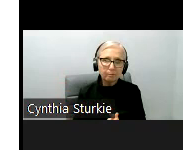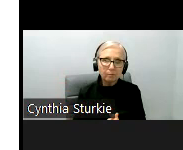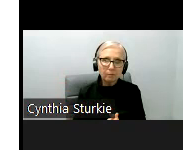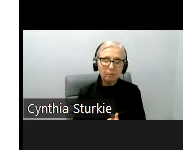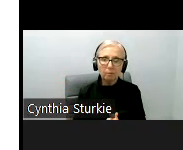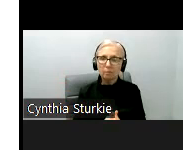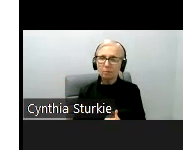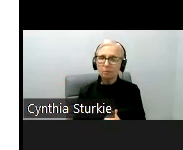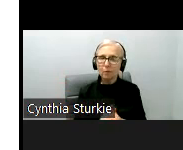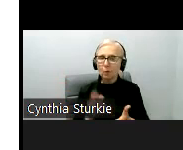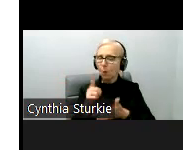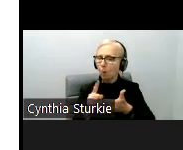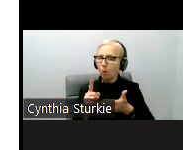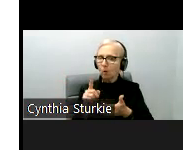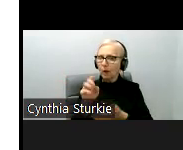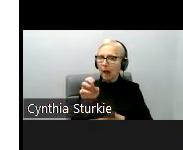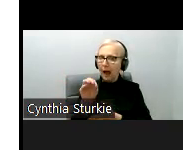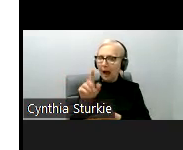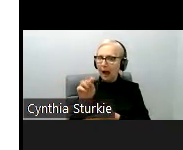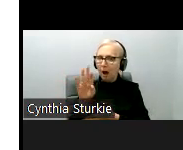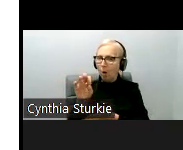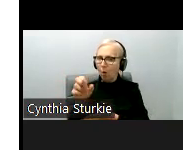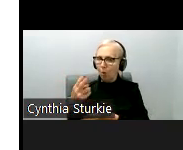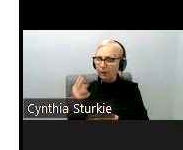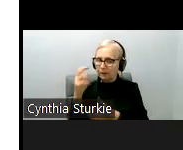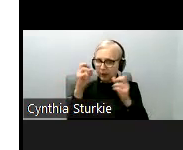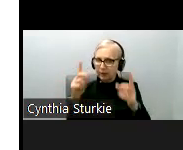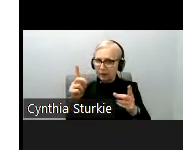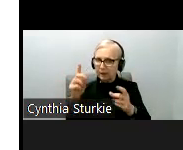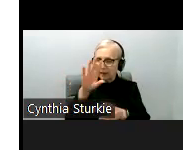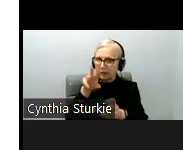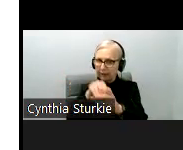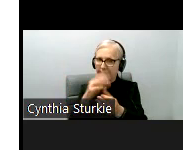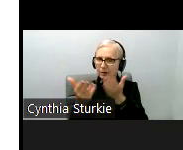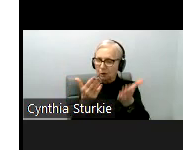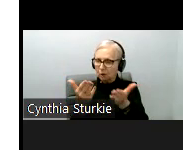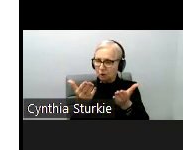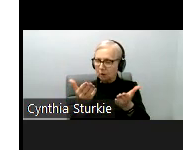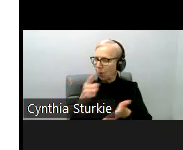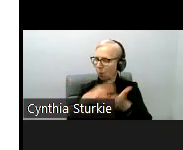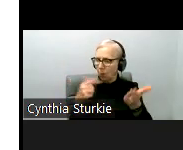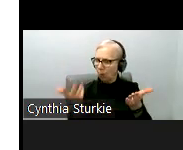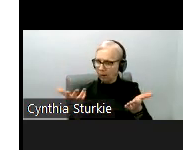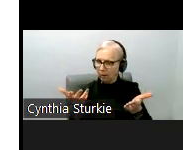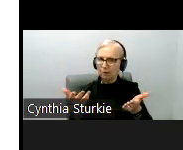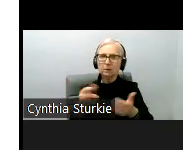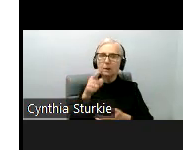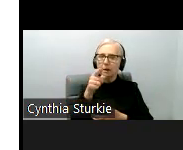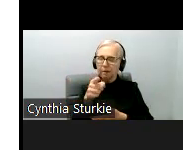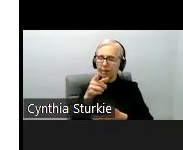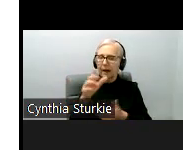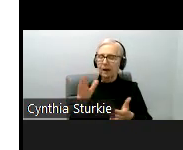What are outreach, education, and engagement services? Well, again, these are required specifically for those